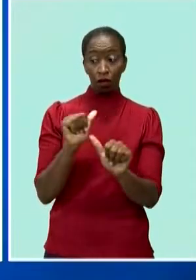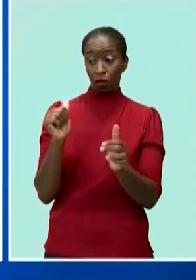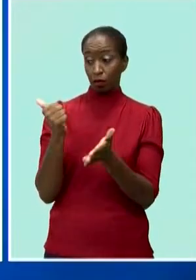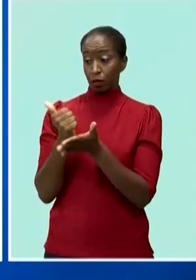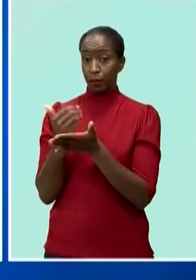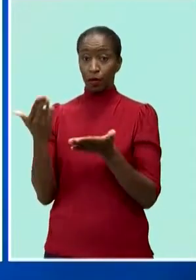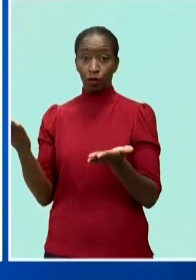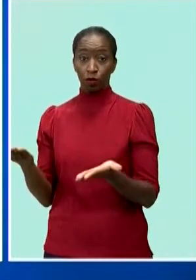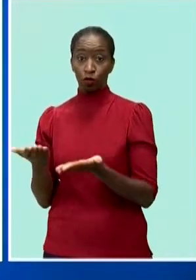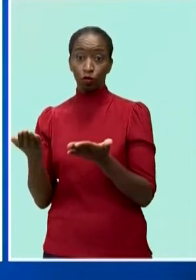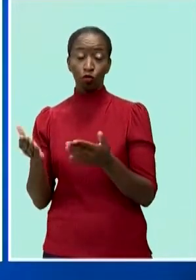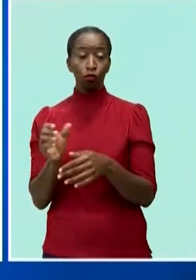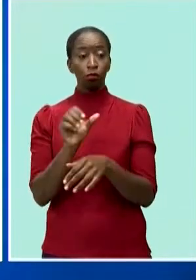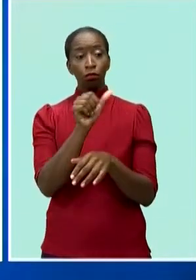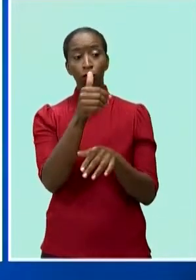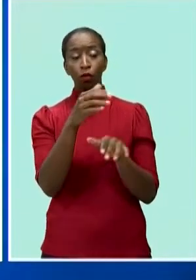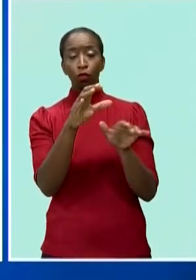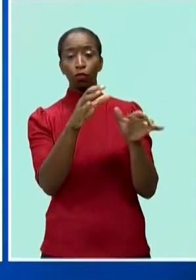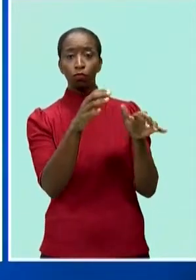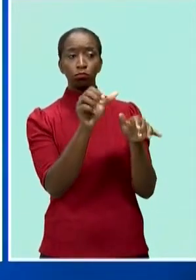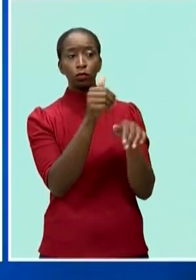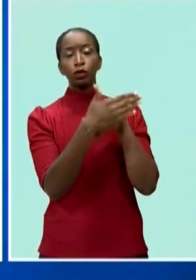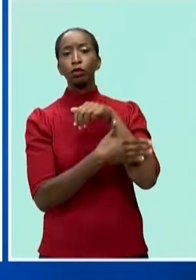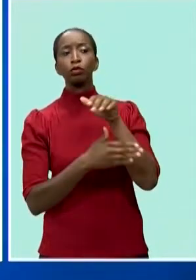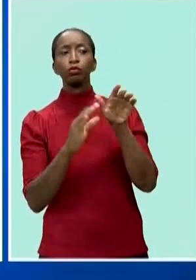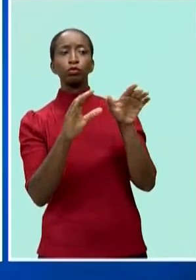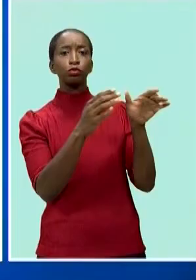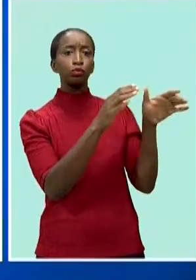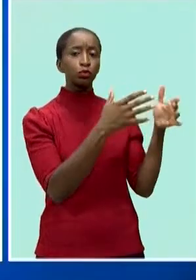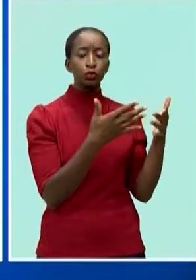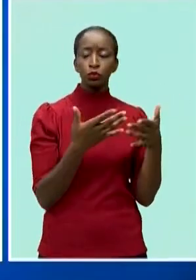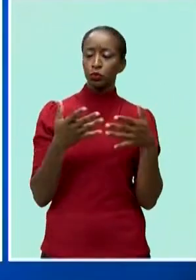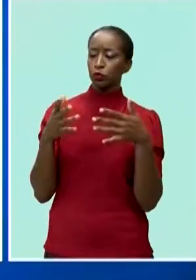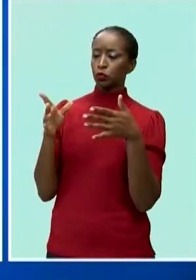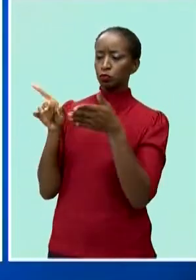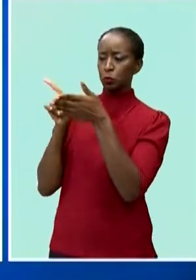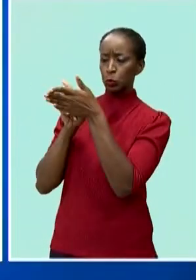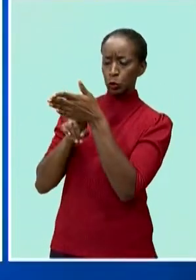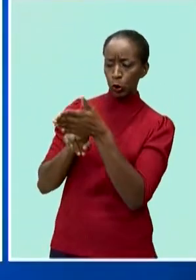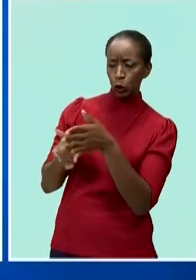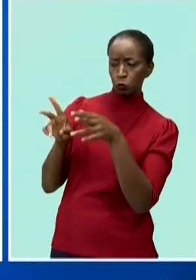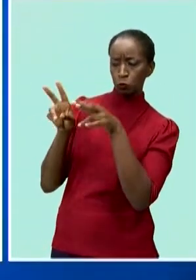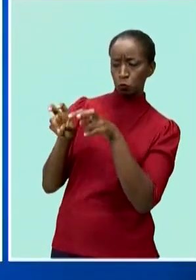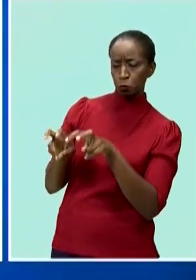aware, for anything relating to terrorism financing.